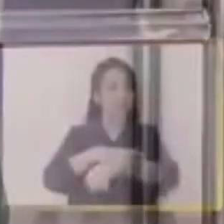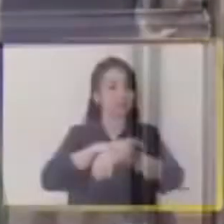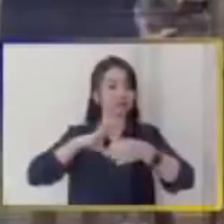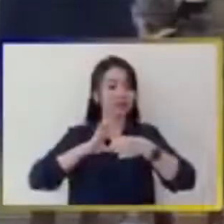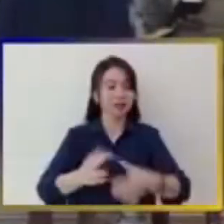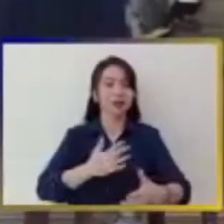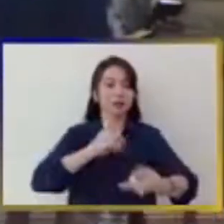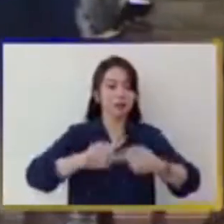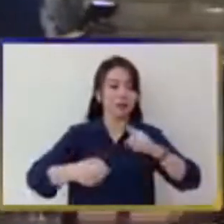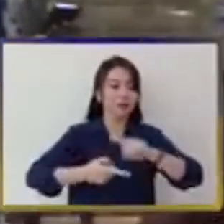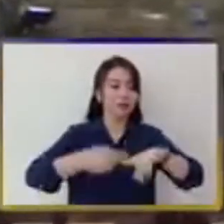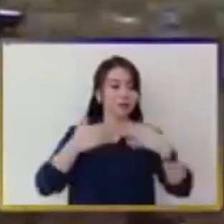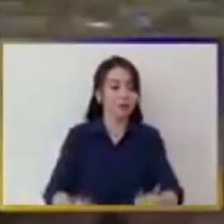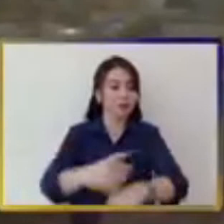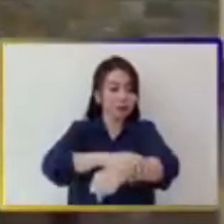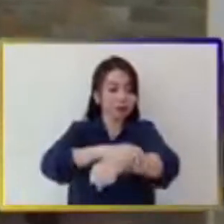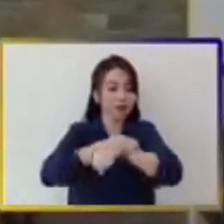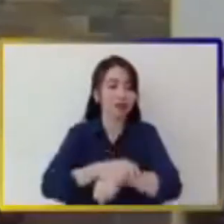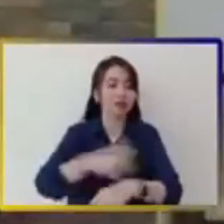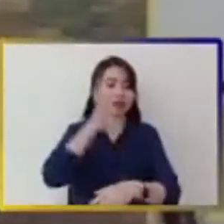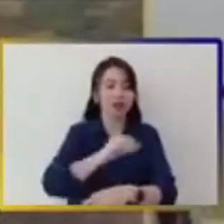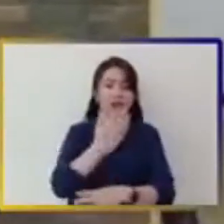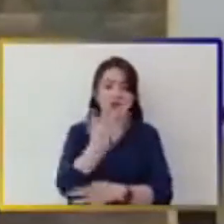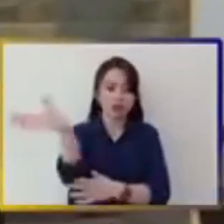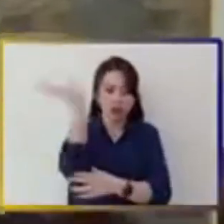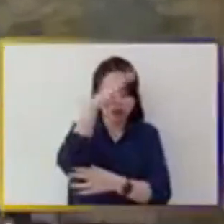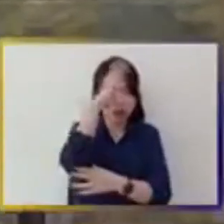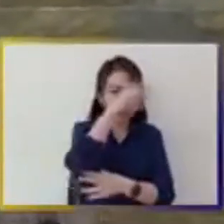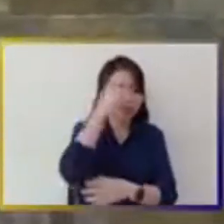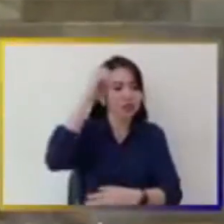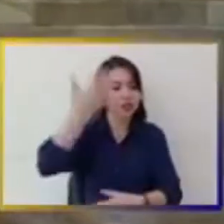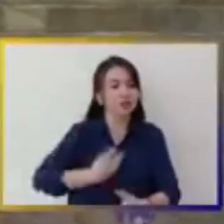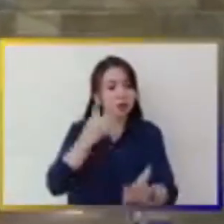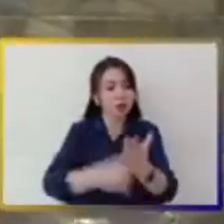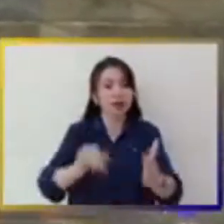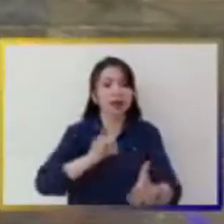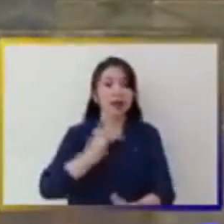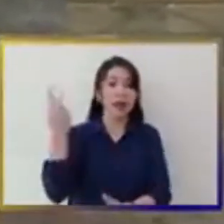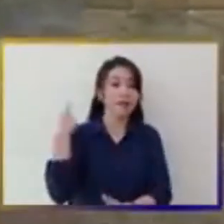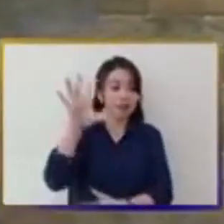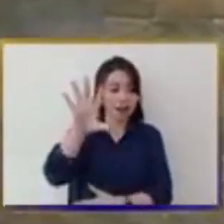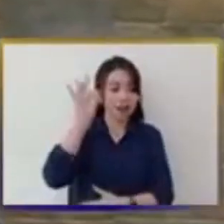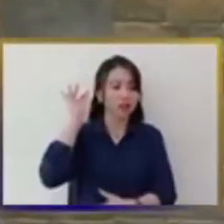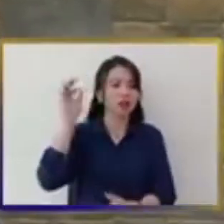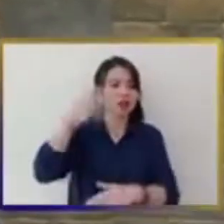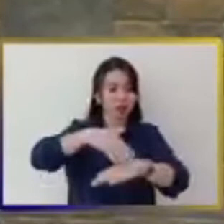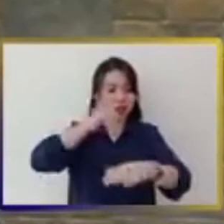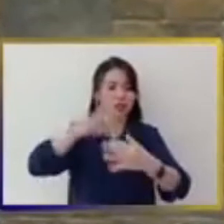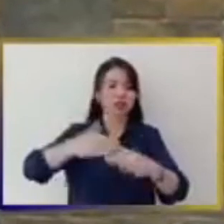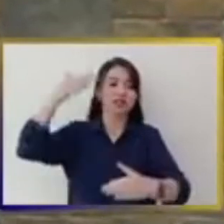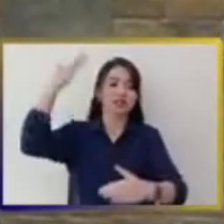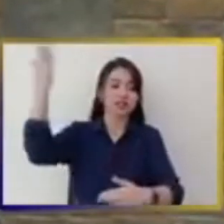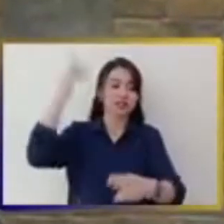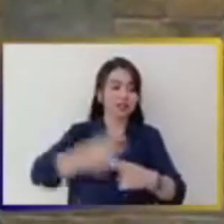Ever since shackles, my friend, you were bound, and you were searching for what I have found. Call